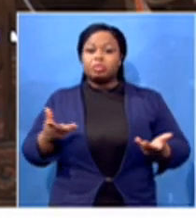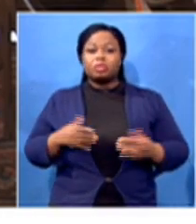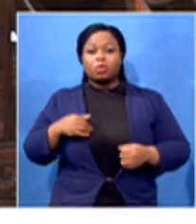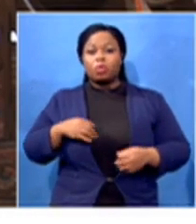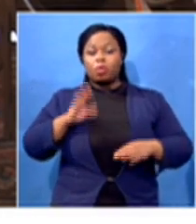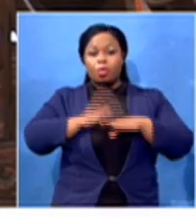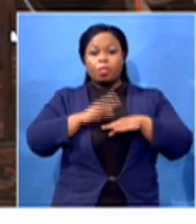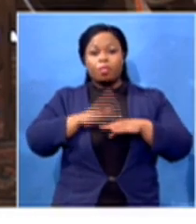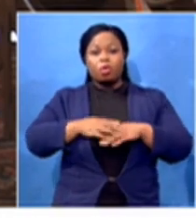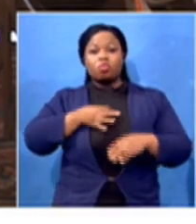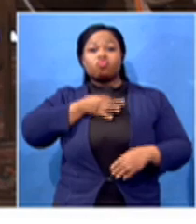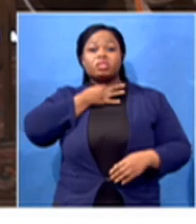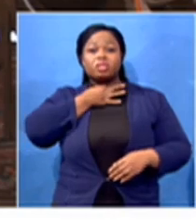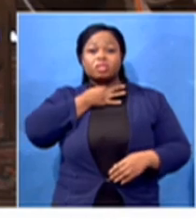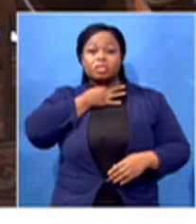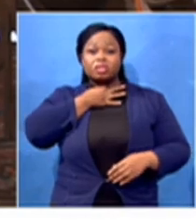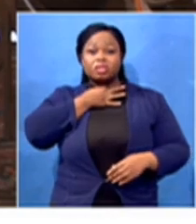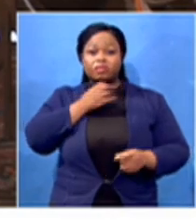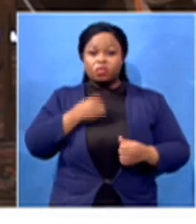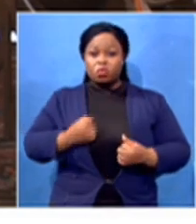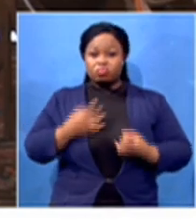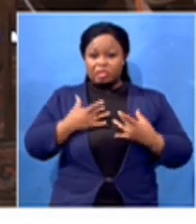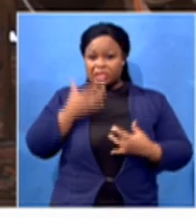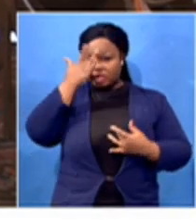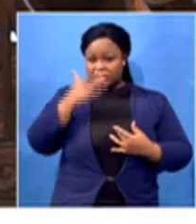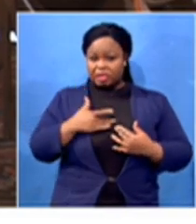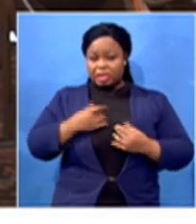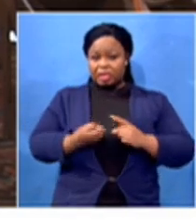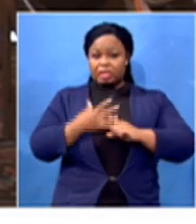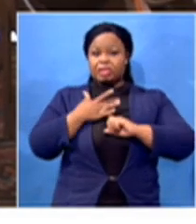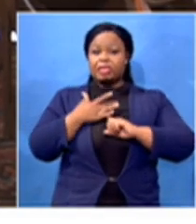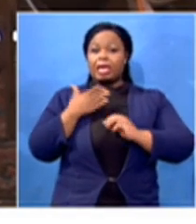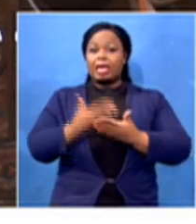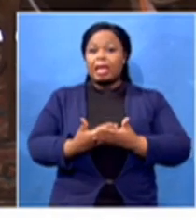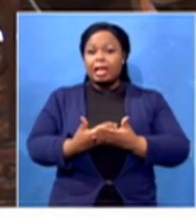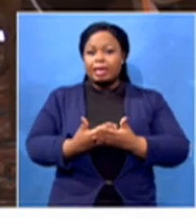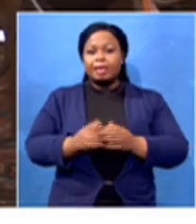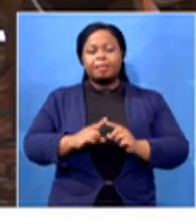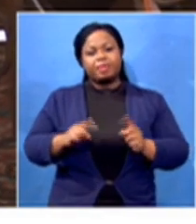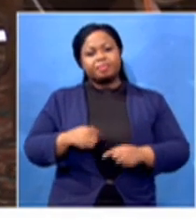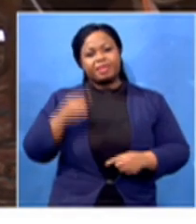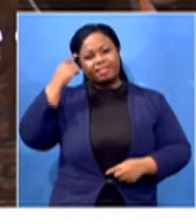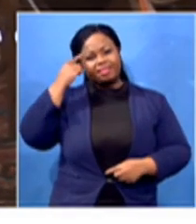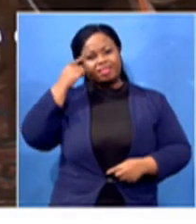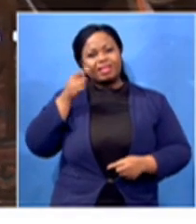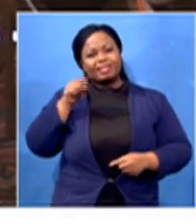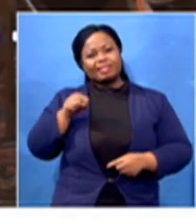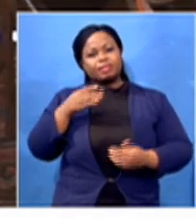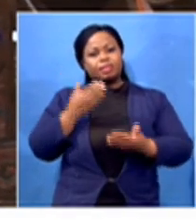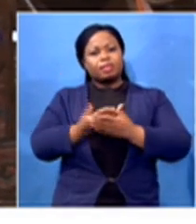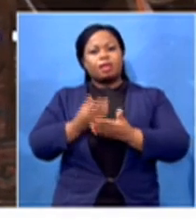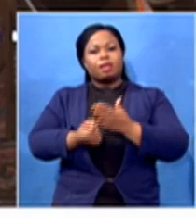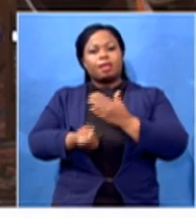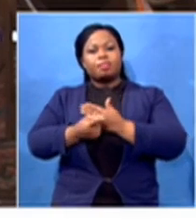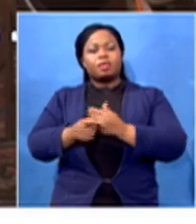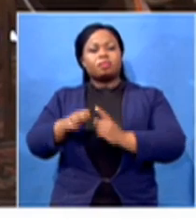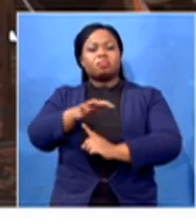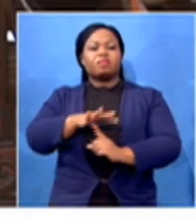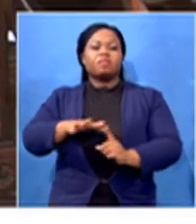to infections? But perhaps, this should be dealt with in an environment of